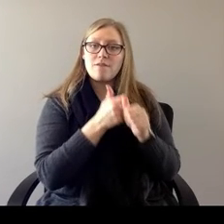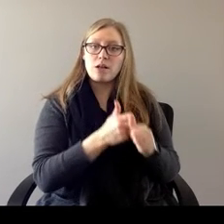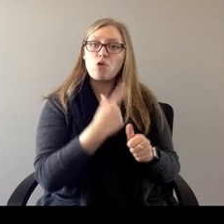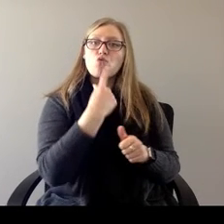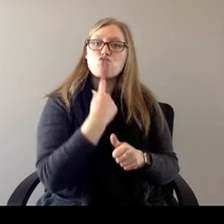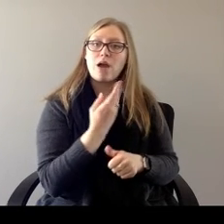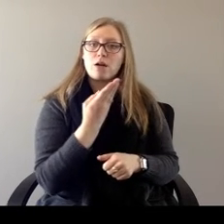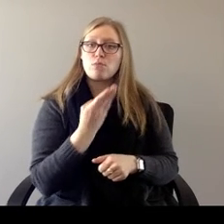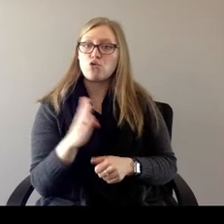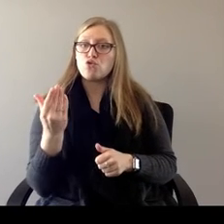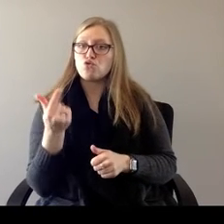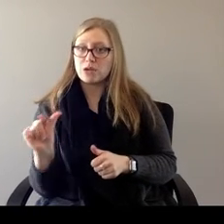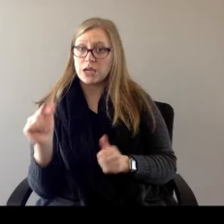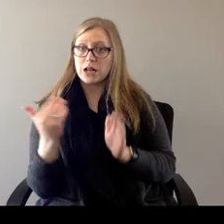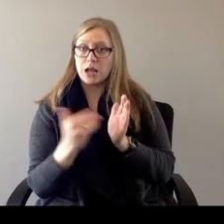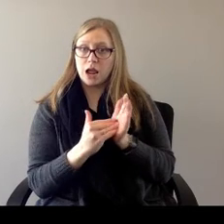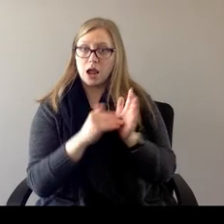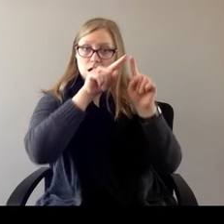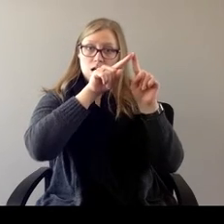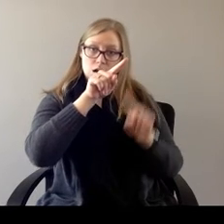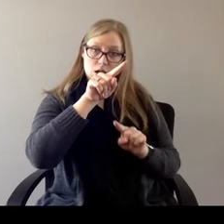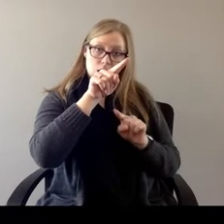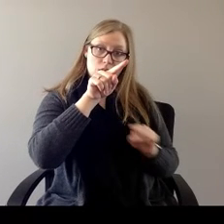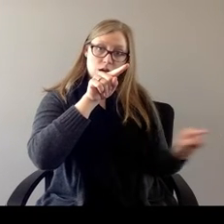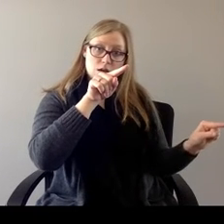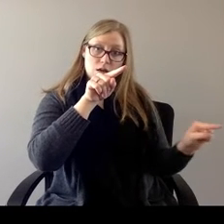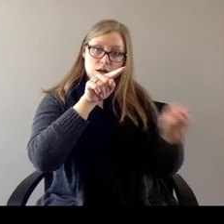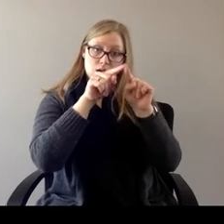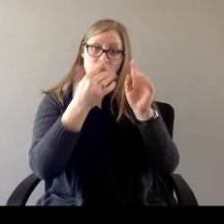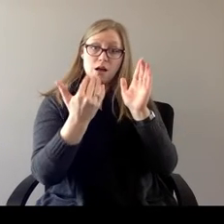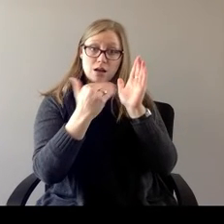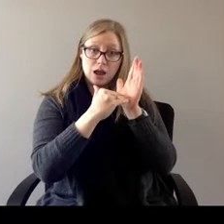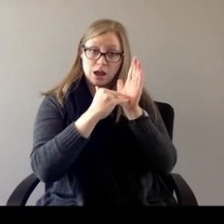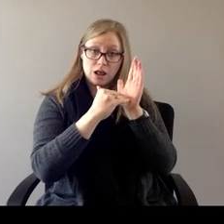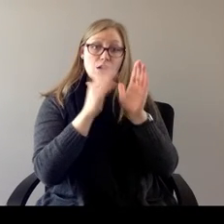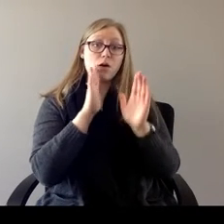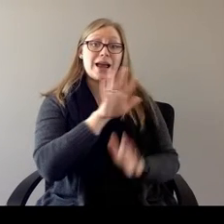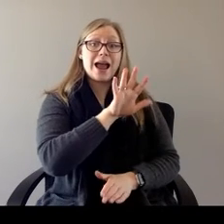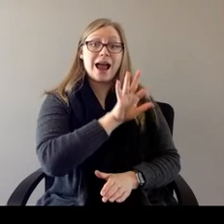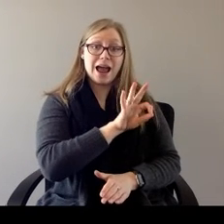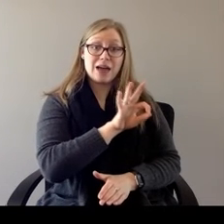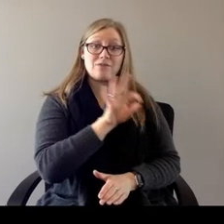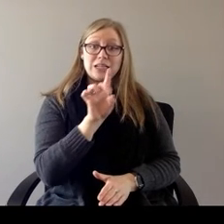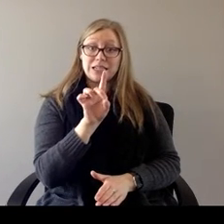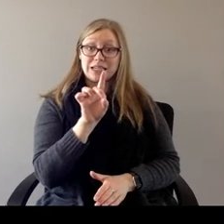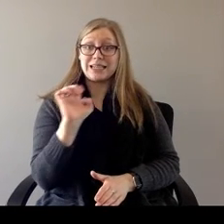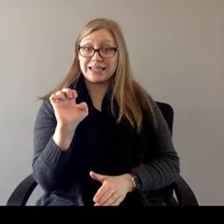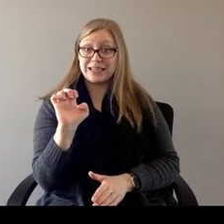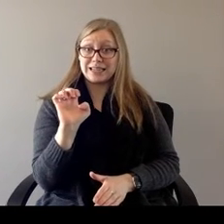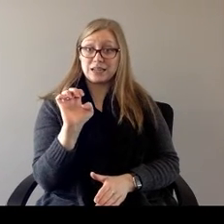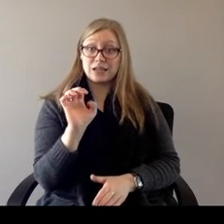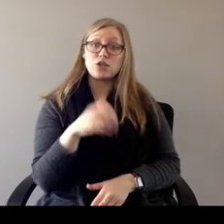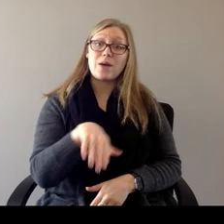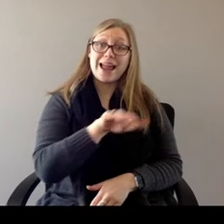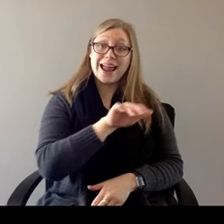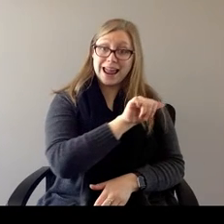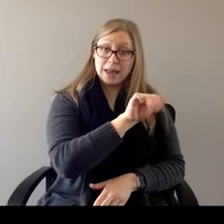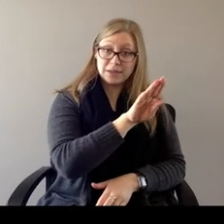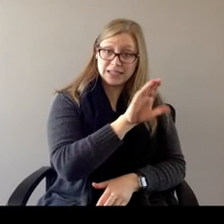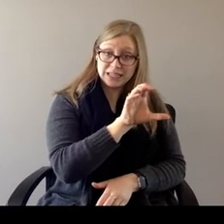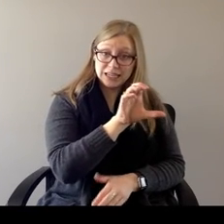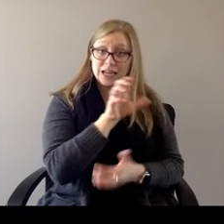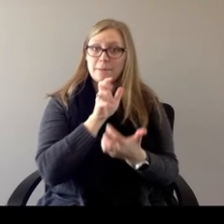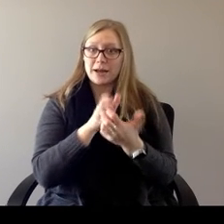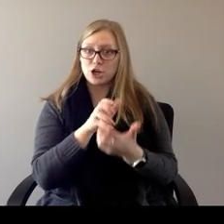have to do red, blue, and then it would go back to green. So it's going to be F, D, E. ABC, F, D, E. Be